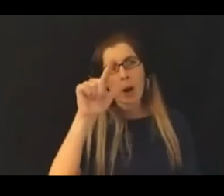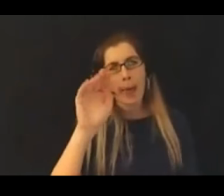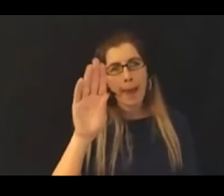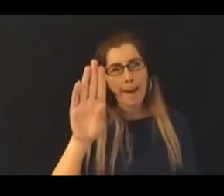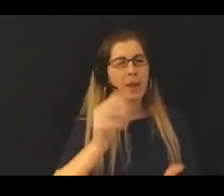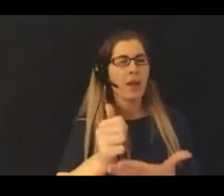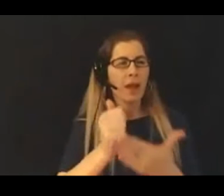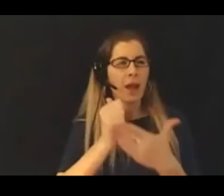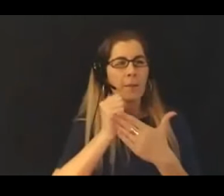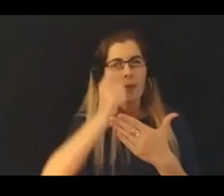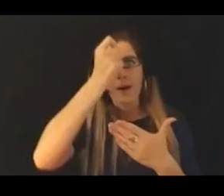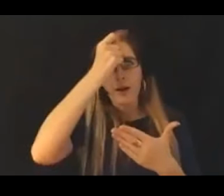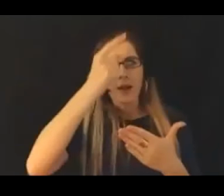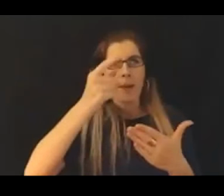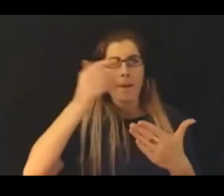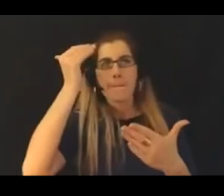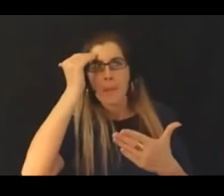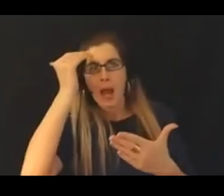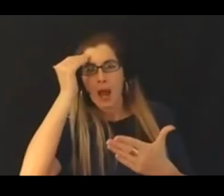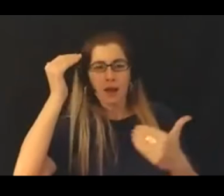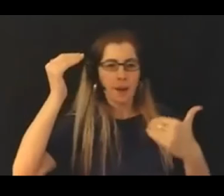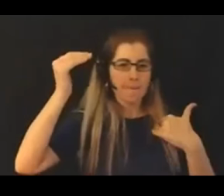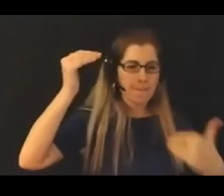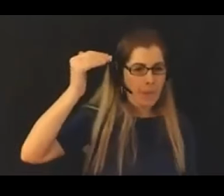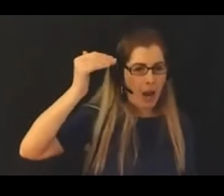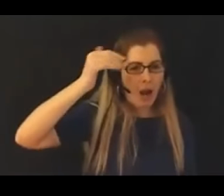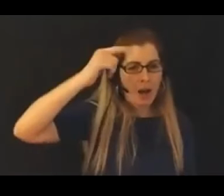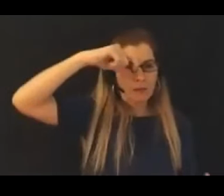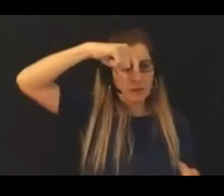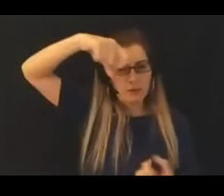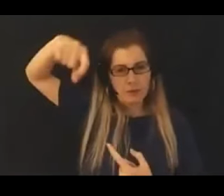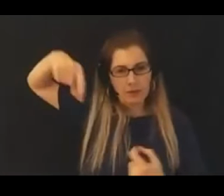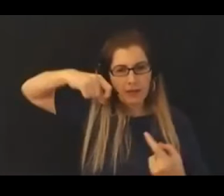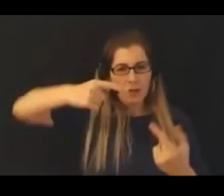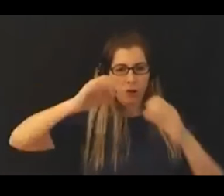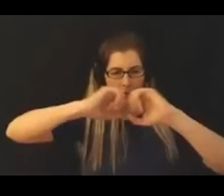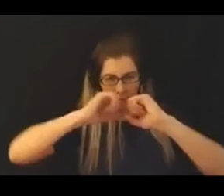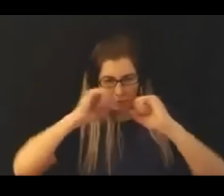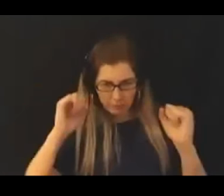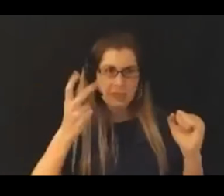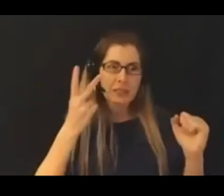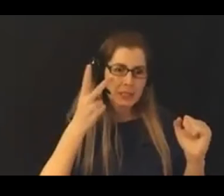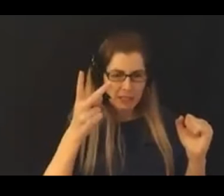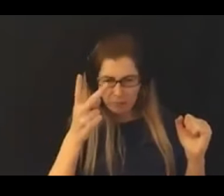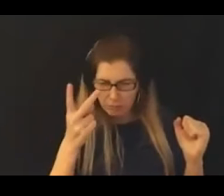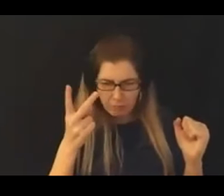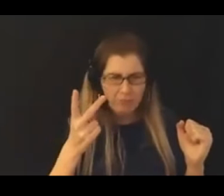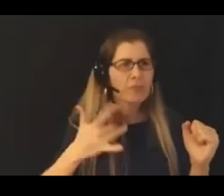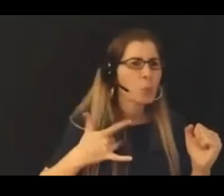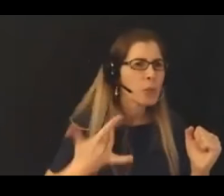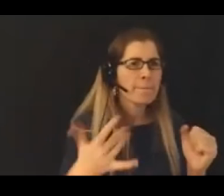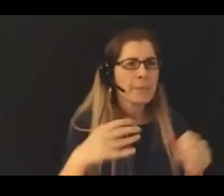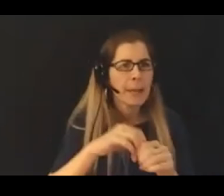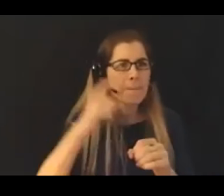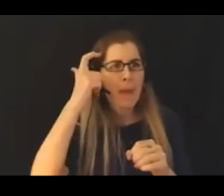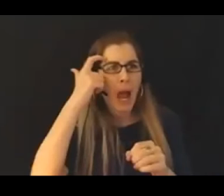kind of understand that body-brain connection and to kind of understand the underlying mechanisms, what's happening in the body to promote changes in the